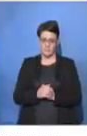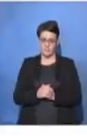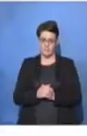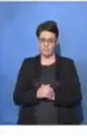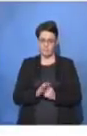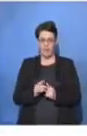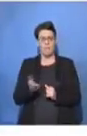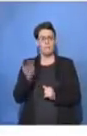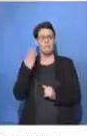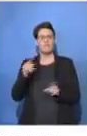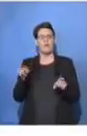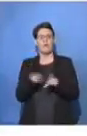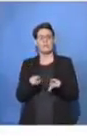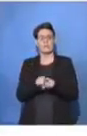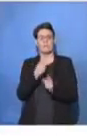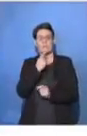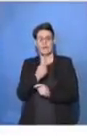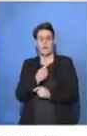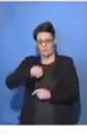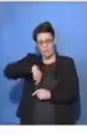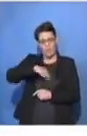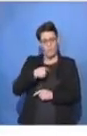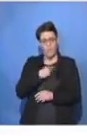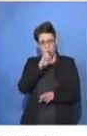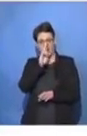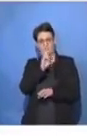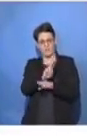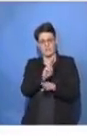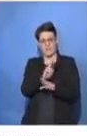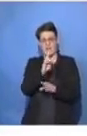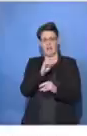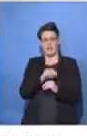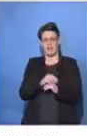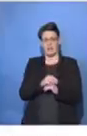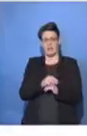As alluded to earlier, the African Union Mission visited the